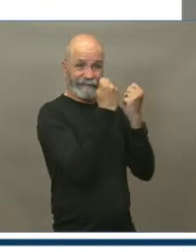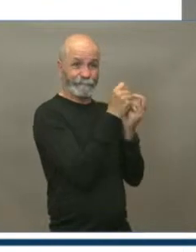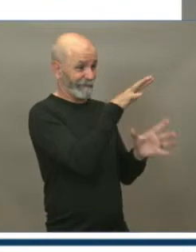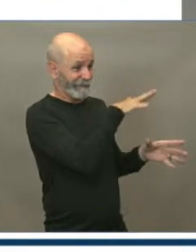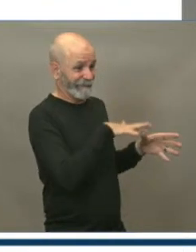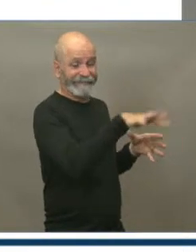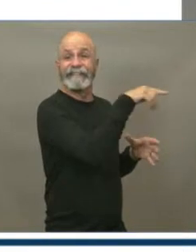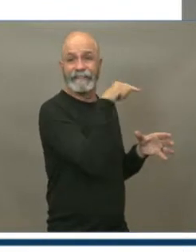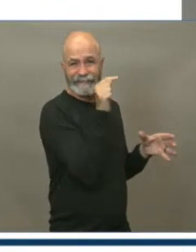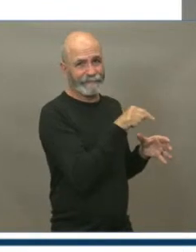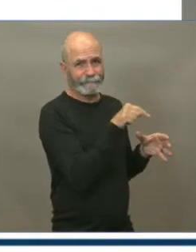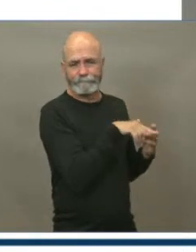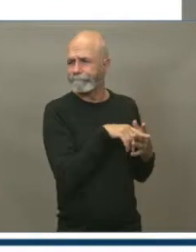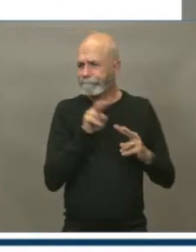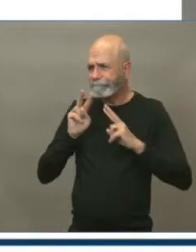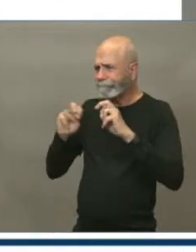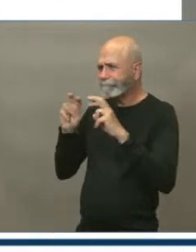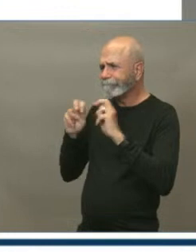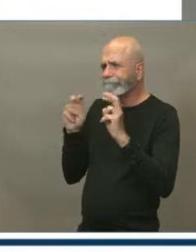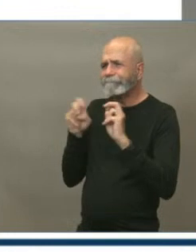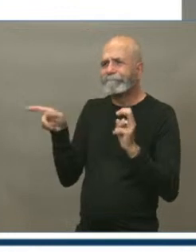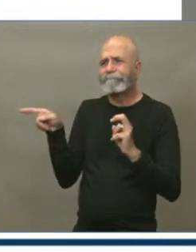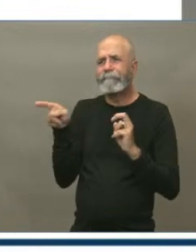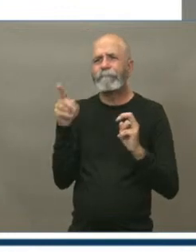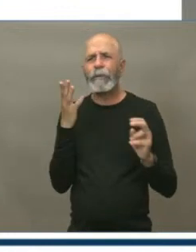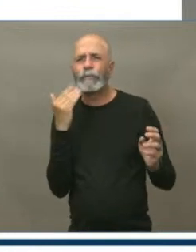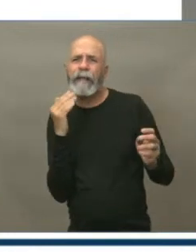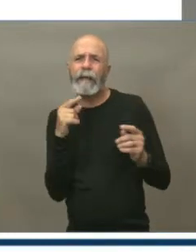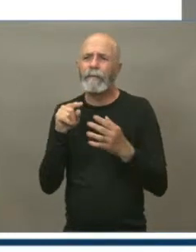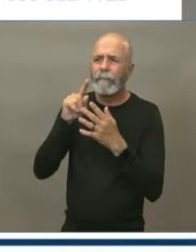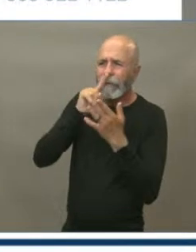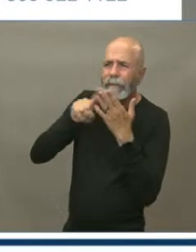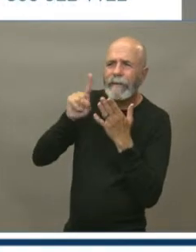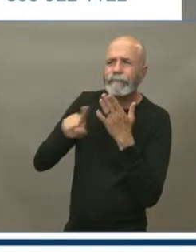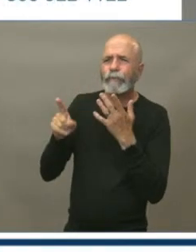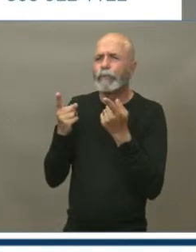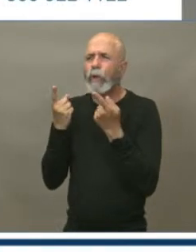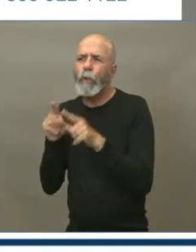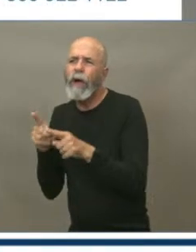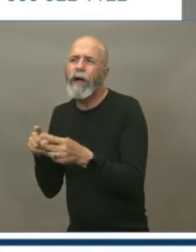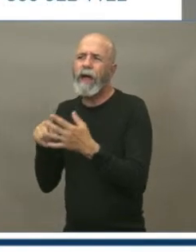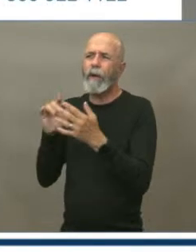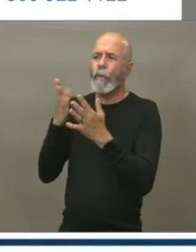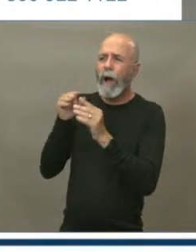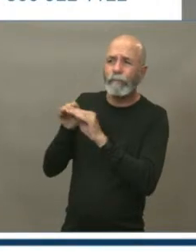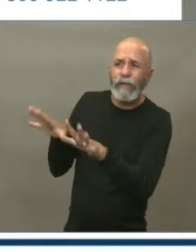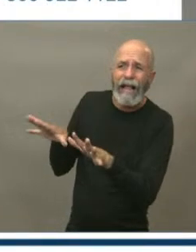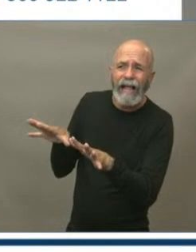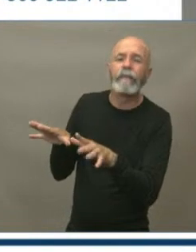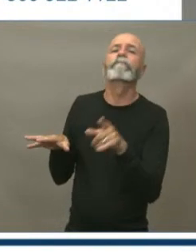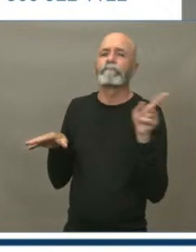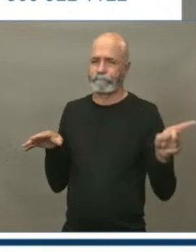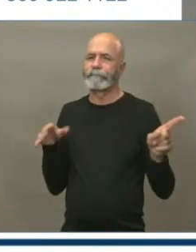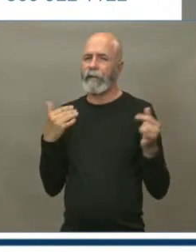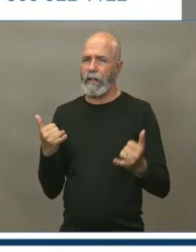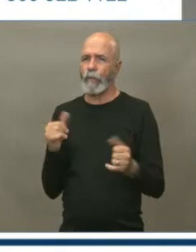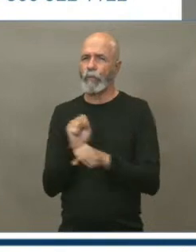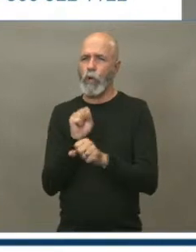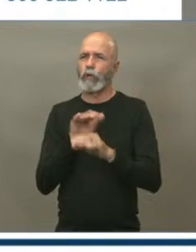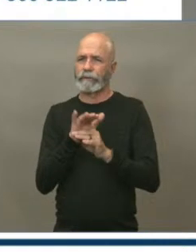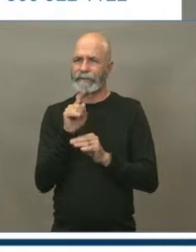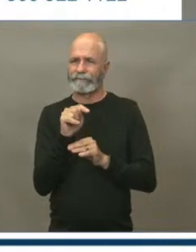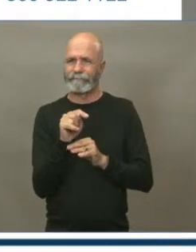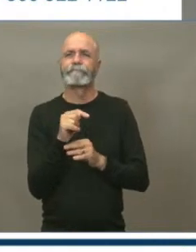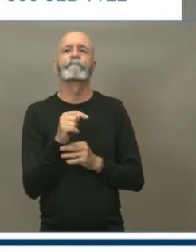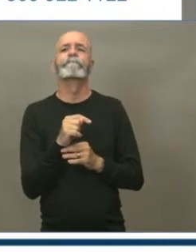Health, are investigating further or doing further investigation on the outbreak. But I do know that all appropriate infection control and